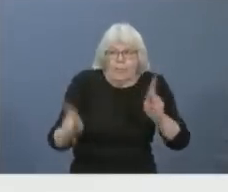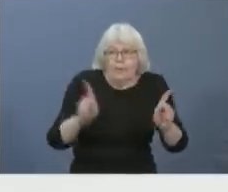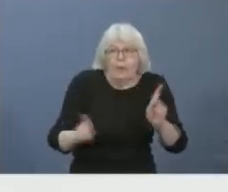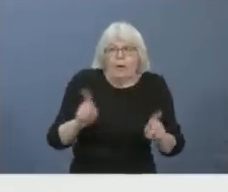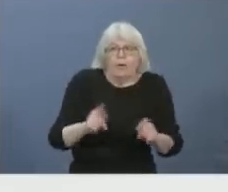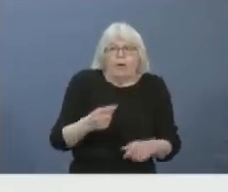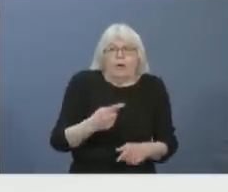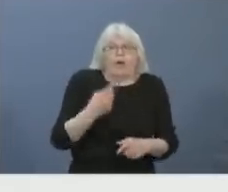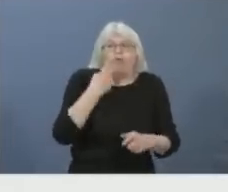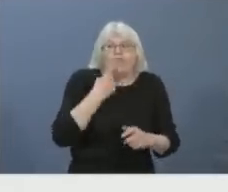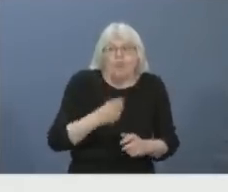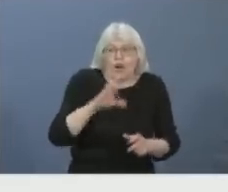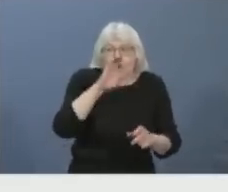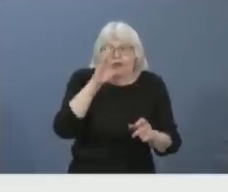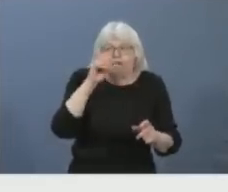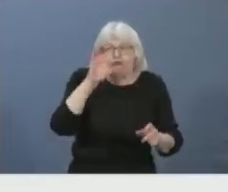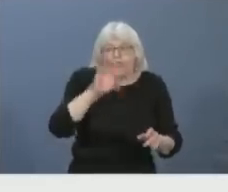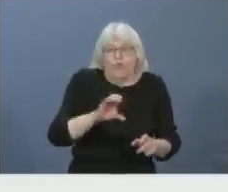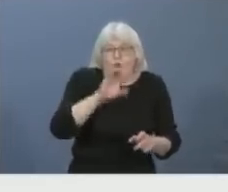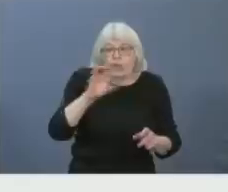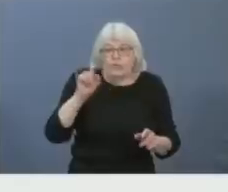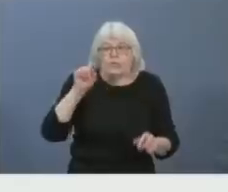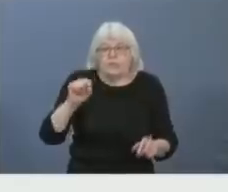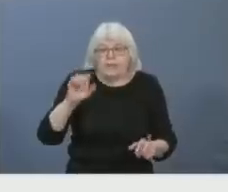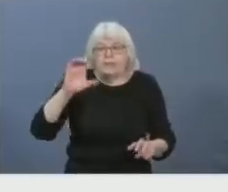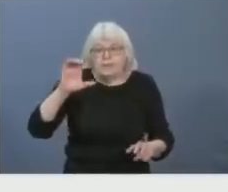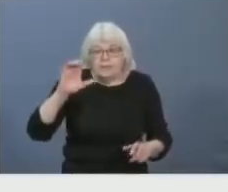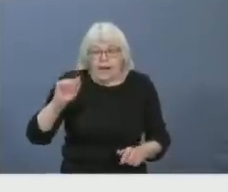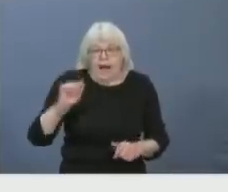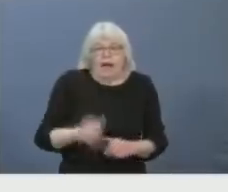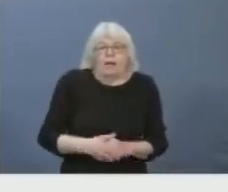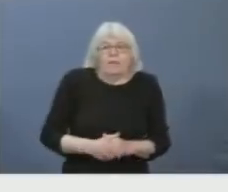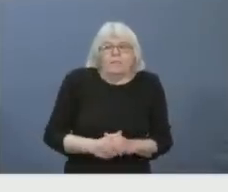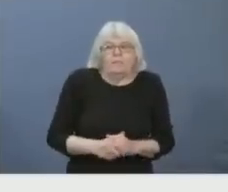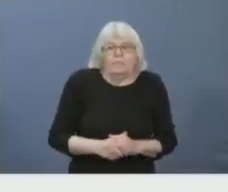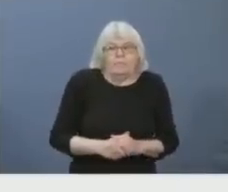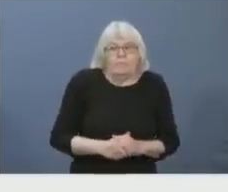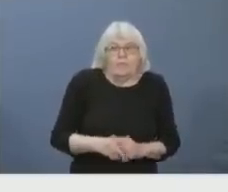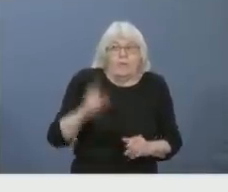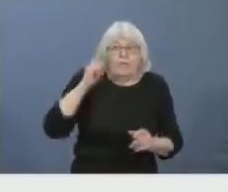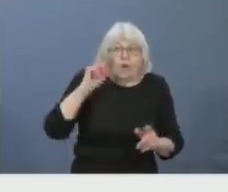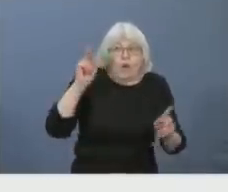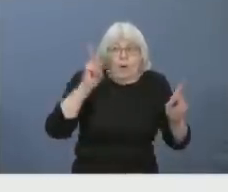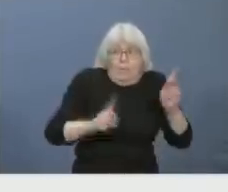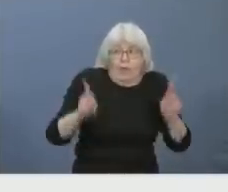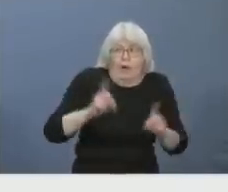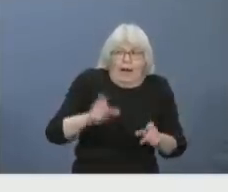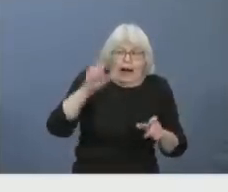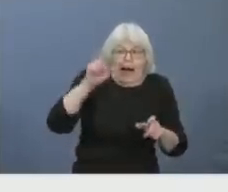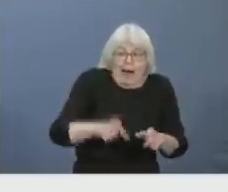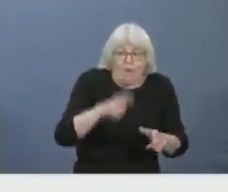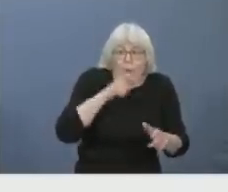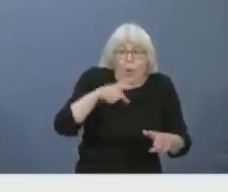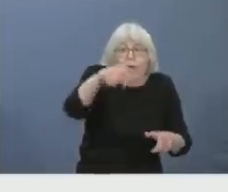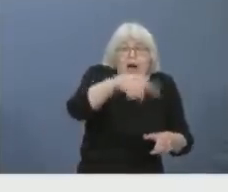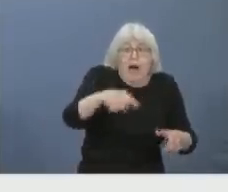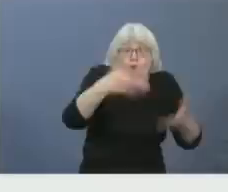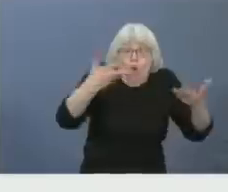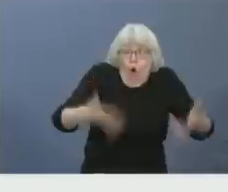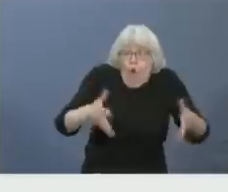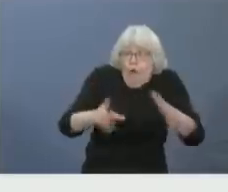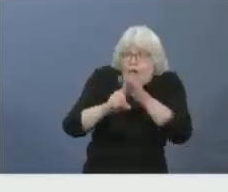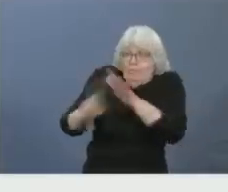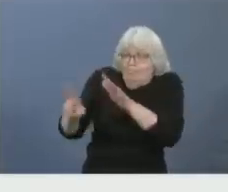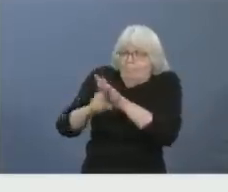of information to verify that your household was in an evacuated area. But as soon as we can verify the